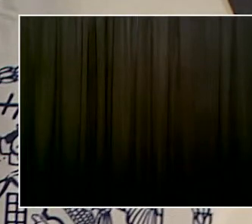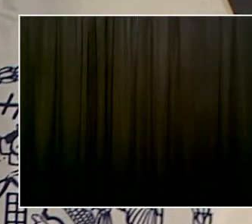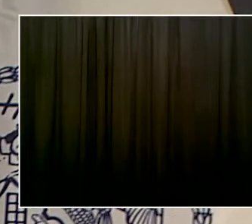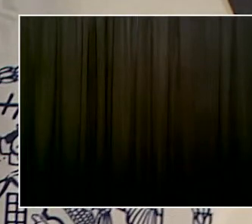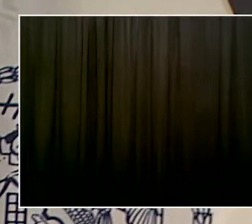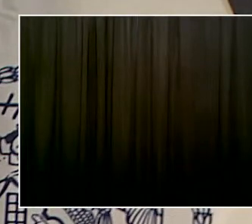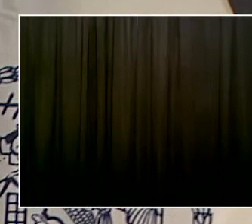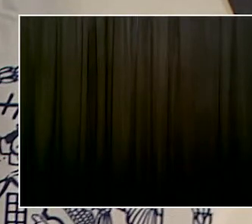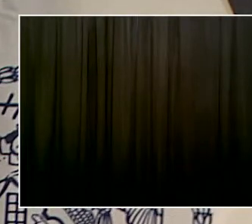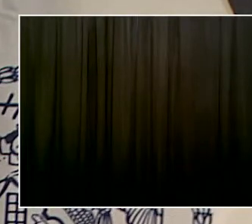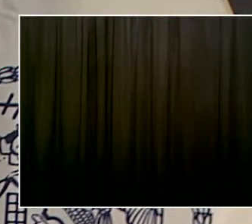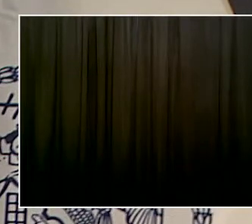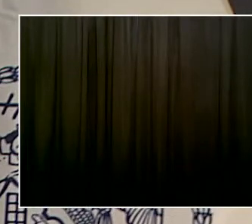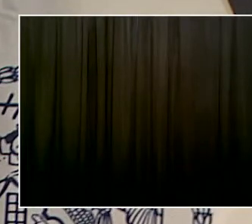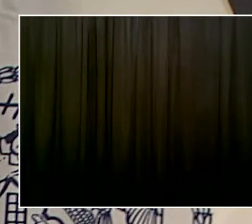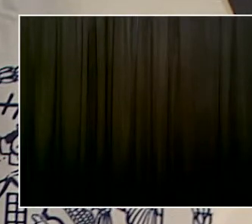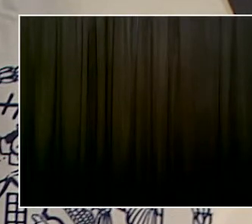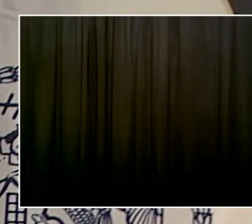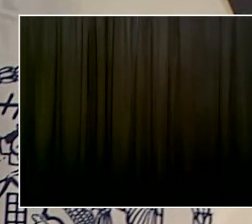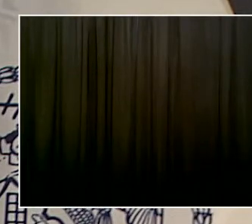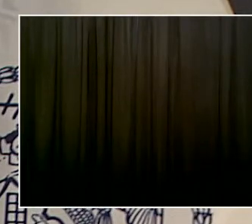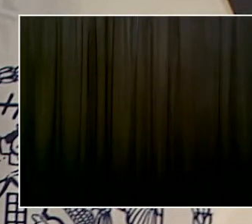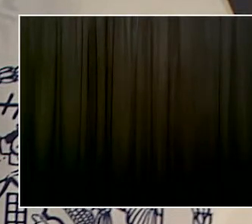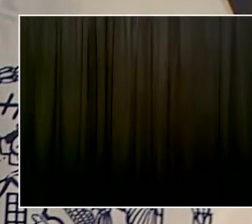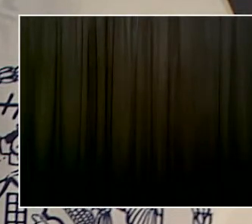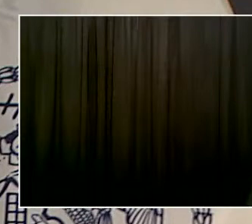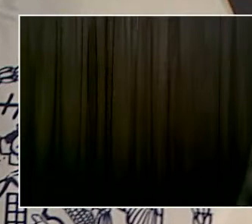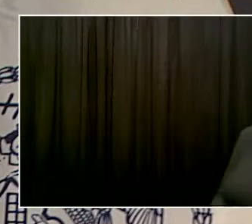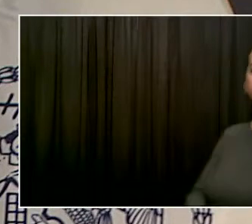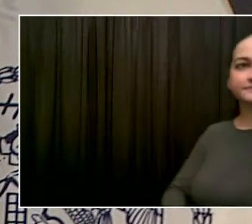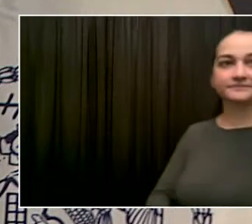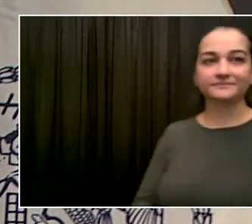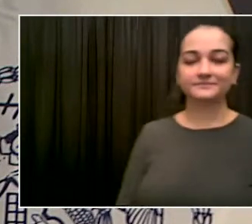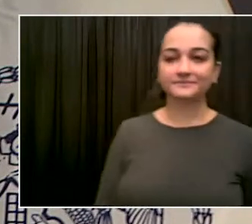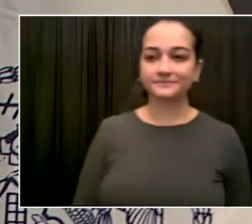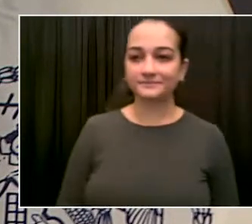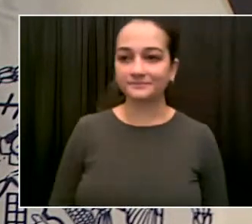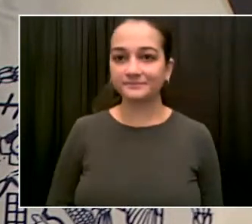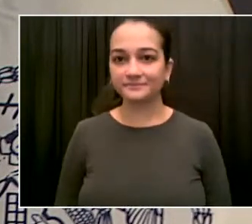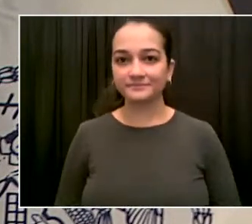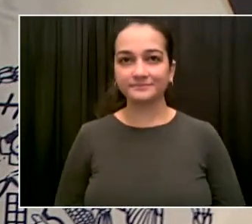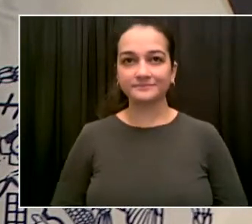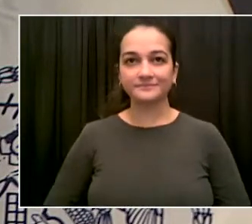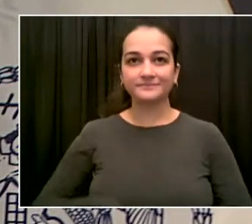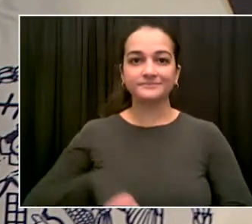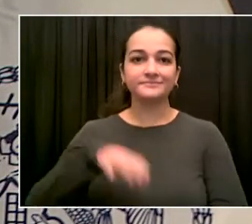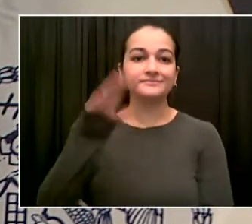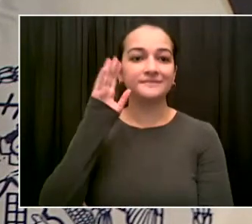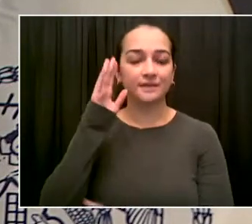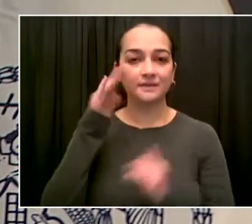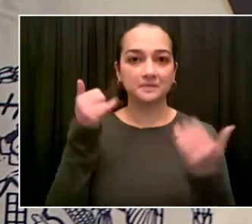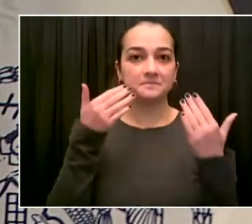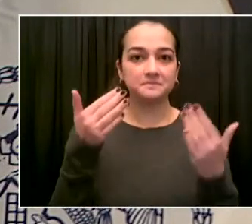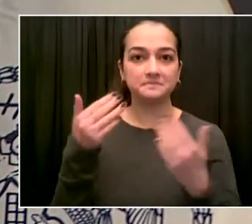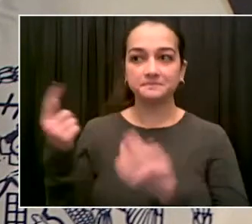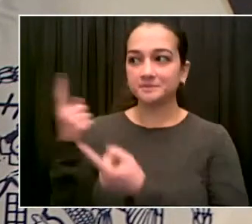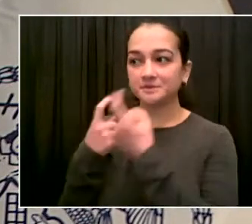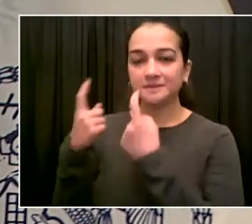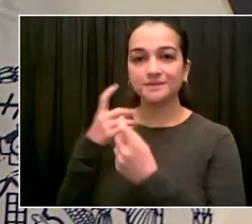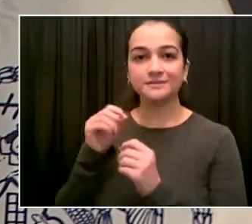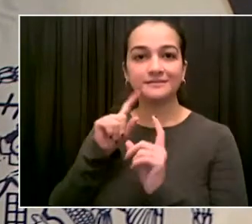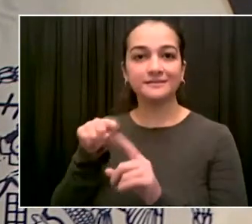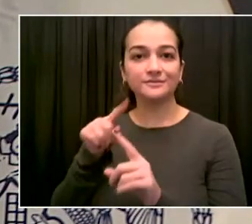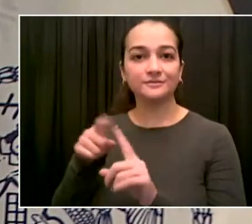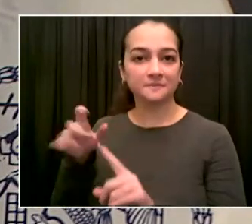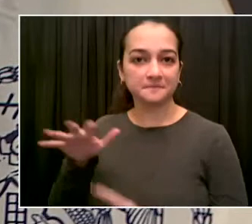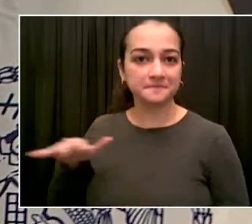Please let me know the name and outlet of each journalist. We will now begin our Q&A. As a reminder, today we're joined by Dr. Dave Choksi,